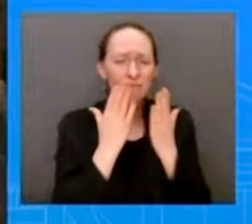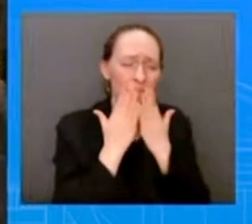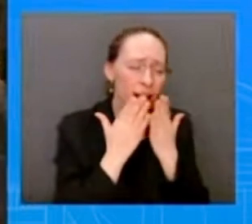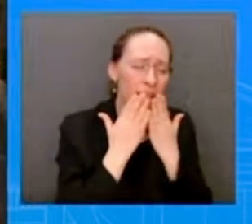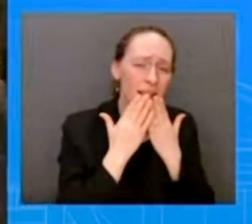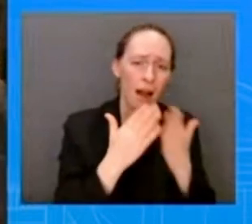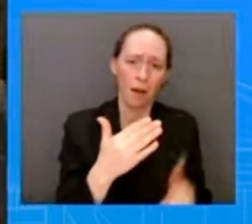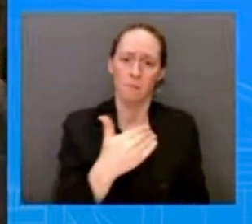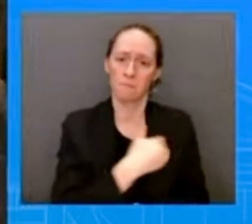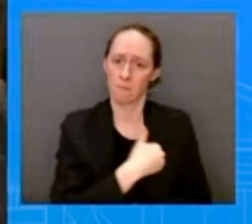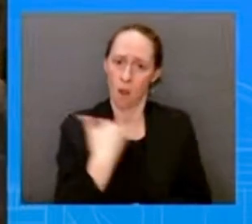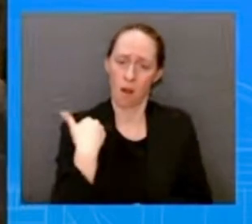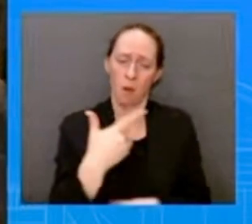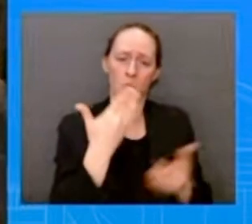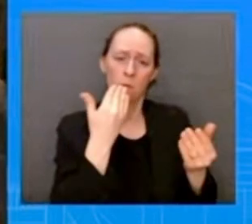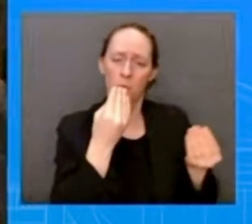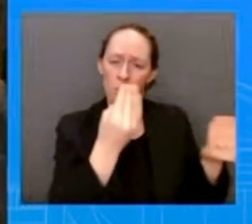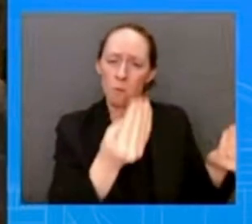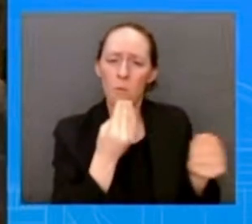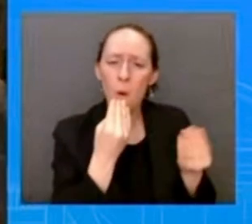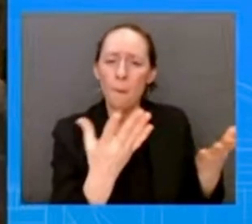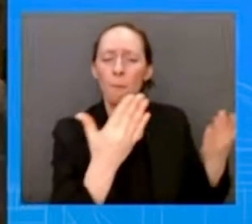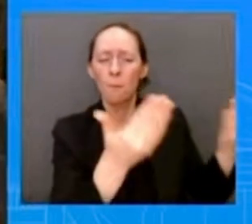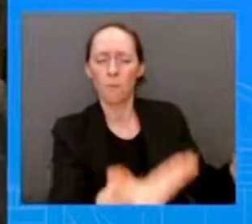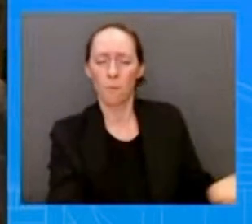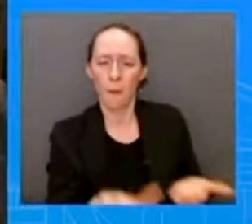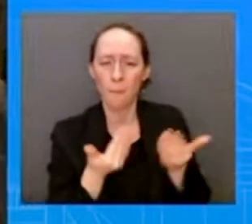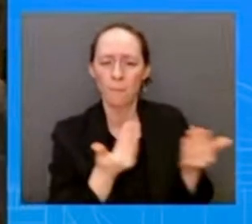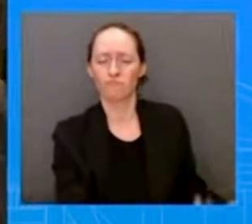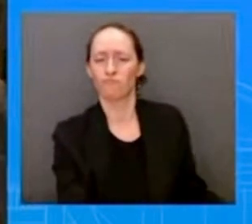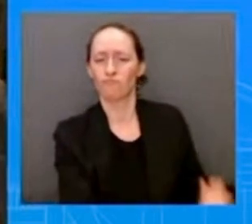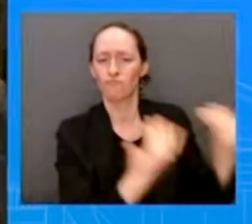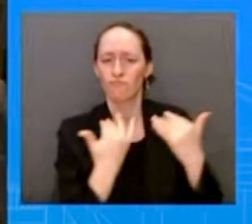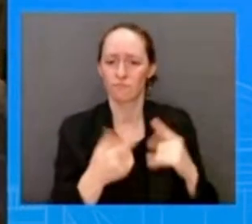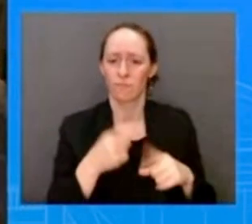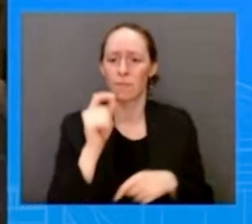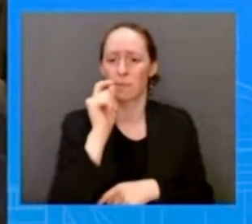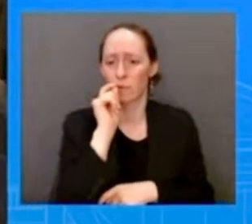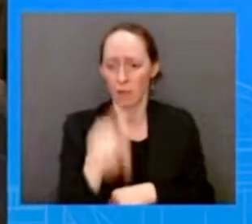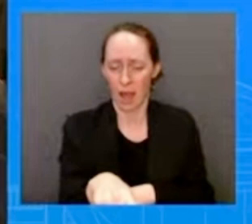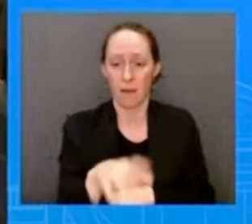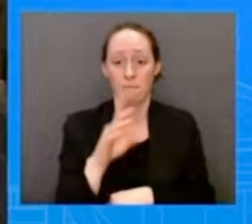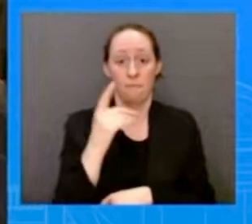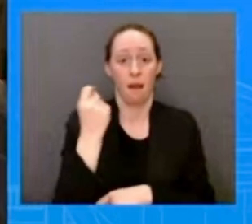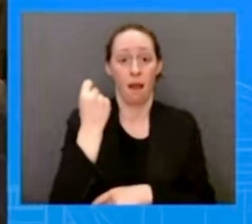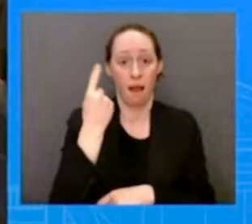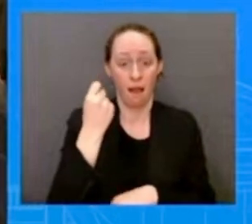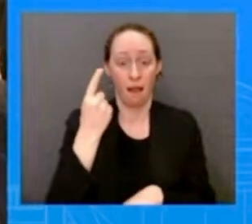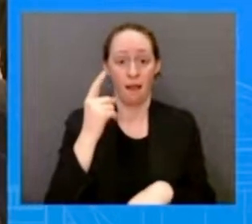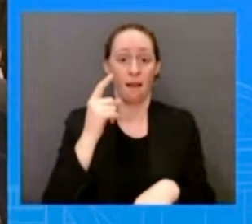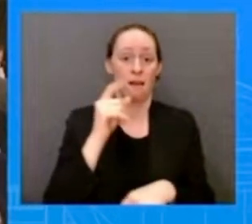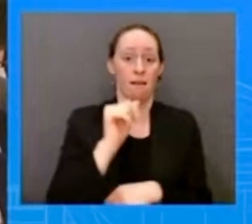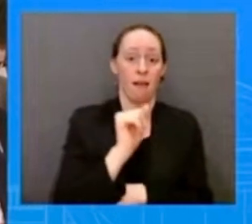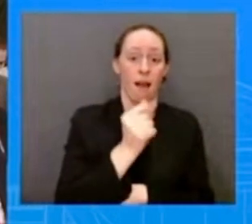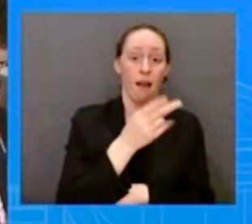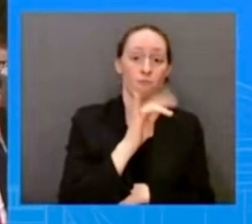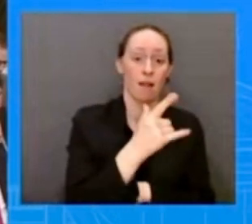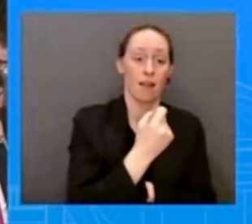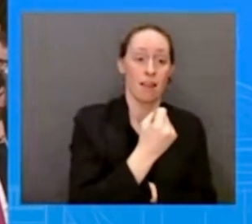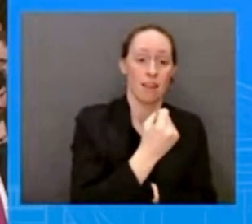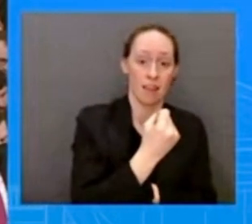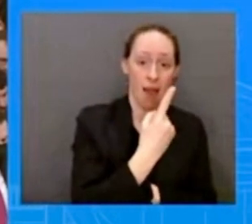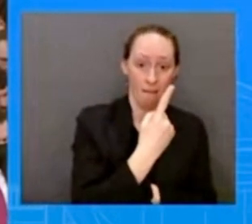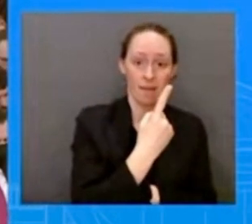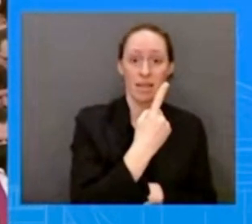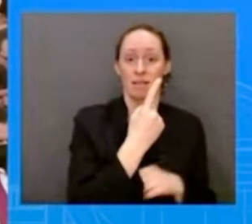also for between April 11th and April 21st, about 10,000 Ukrainians who came in across the border were not covered by TPS